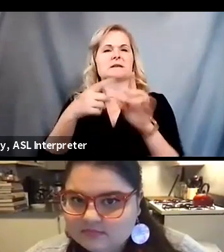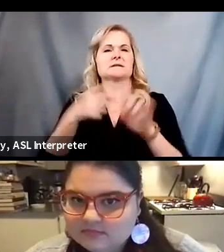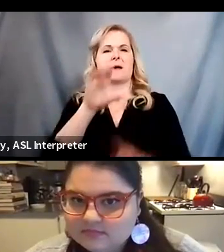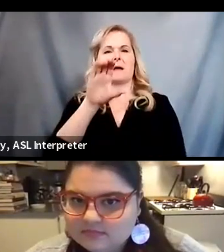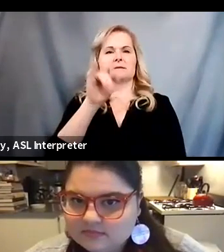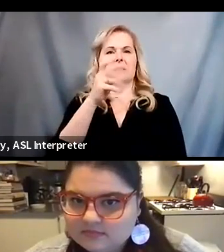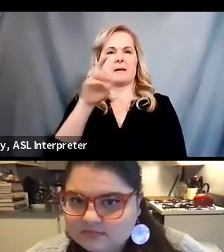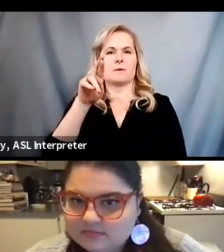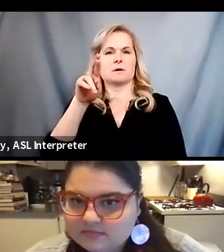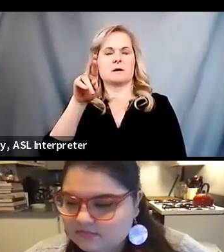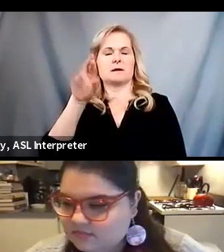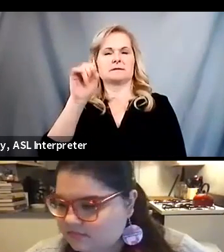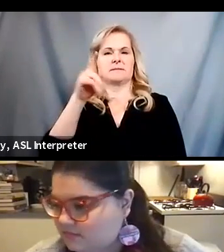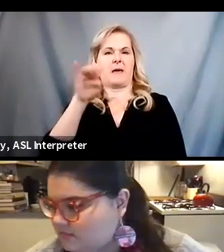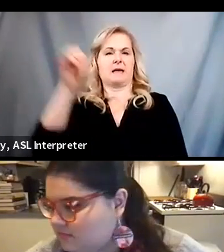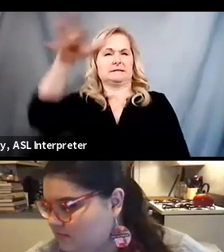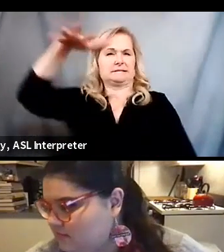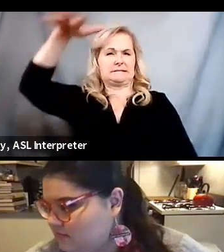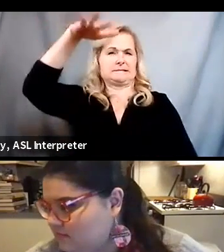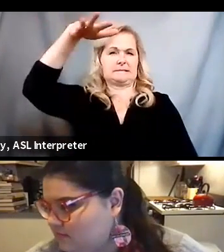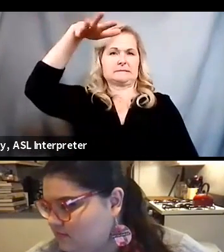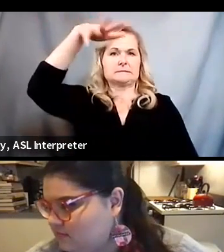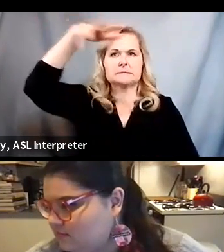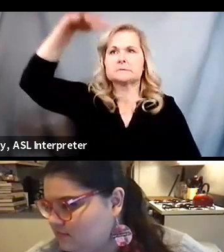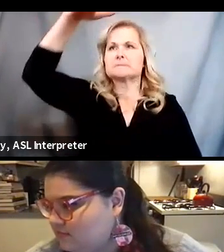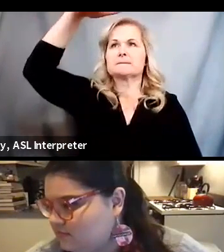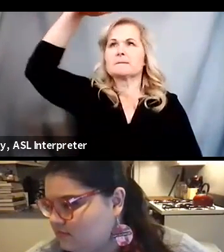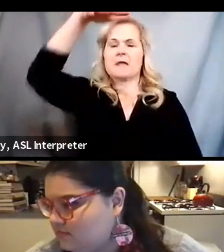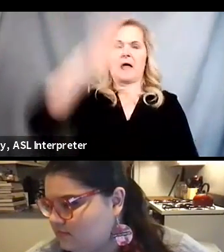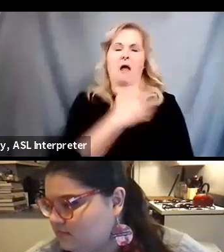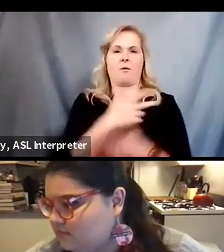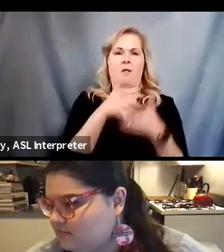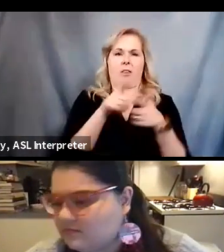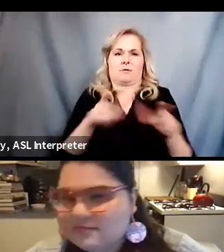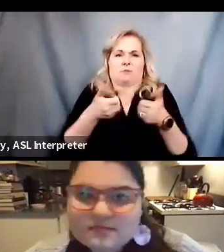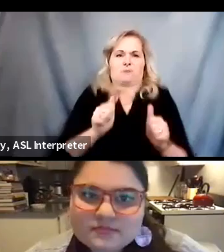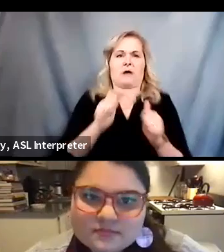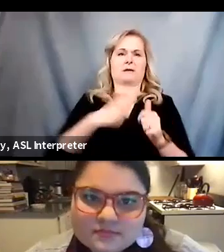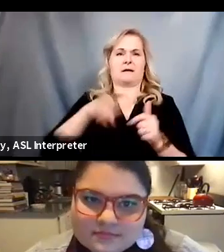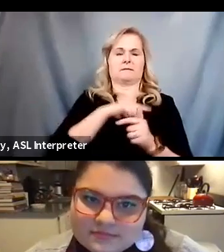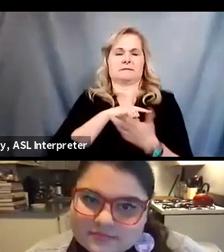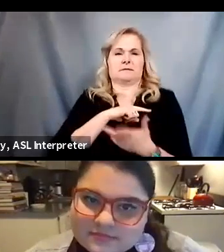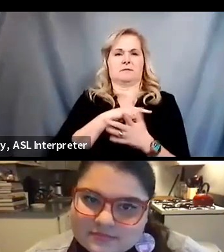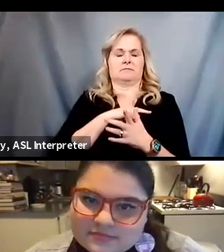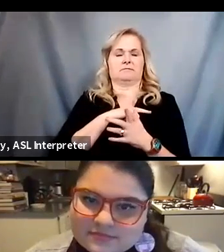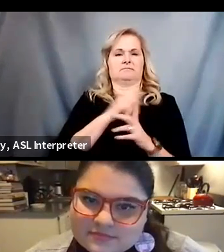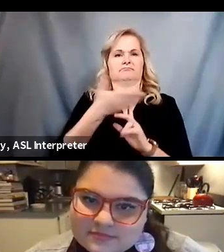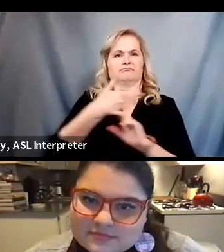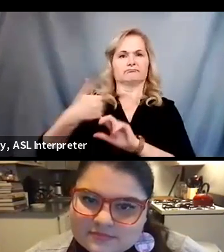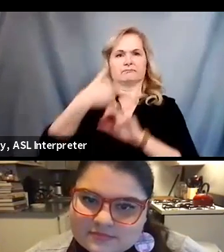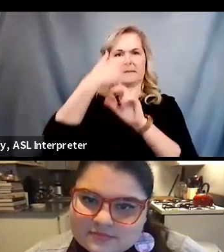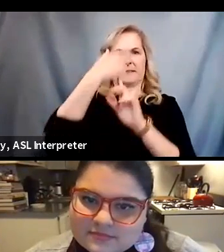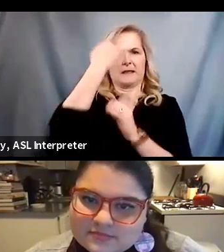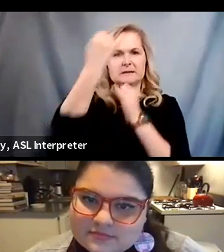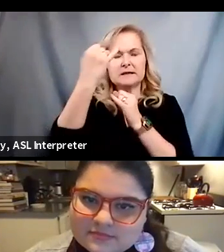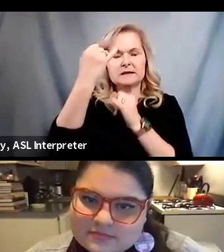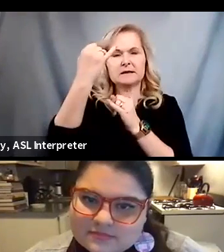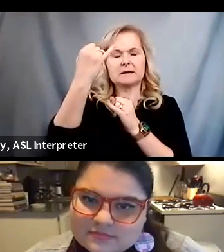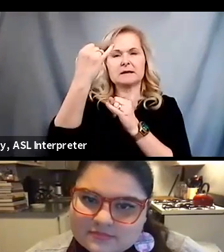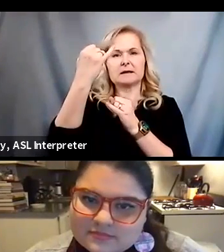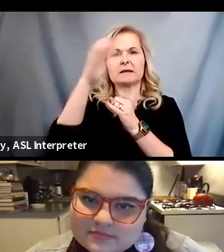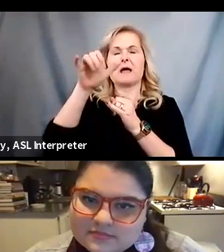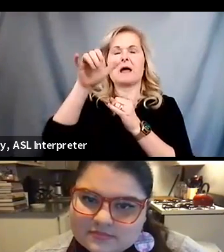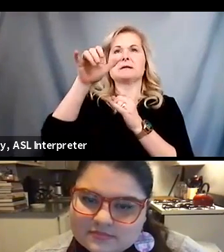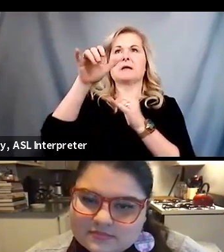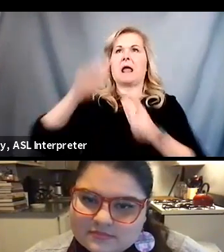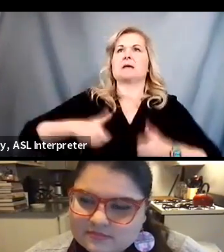language tries to get us to invest in the idea that it is